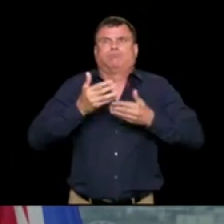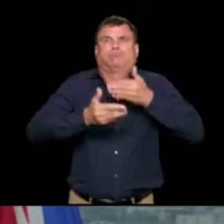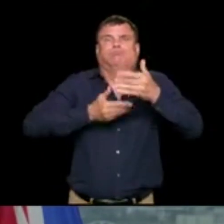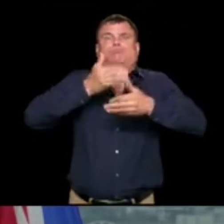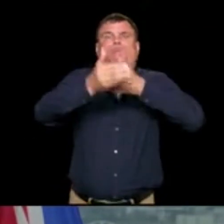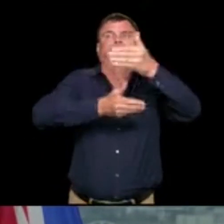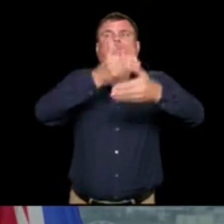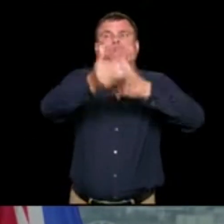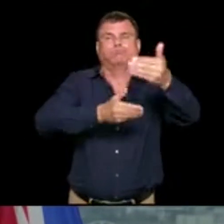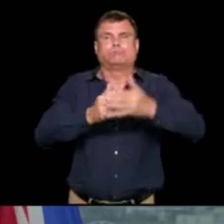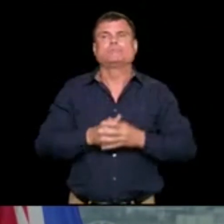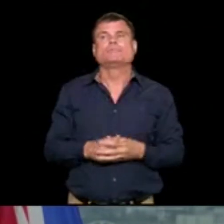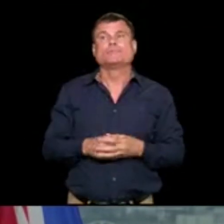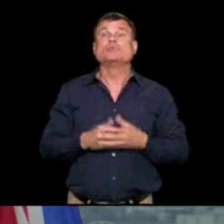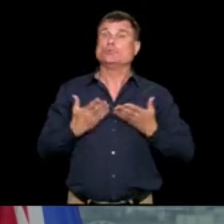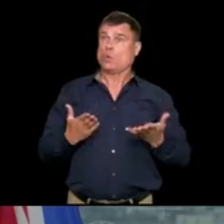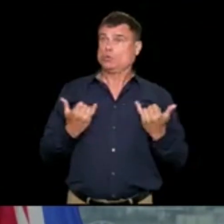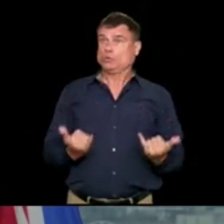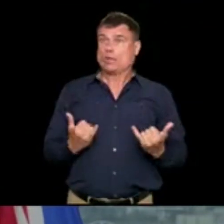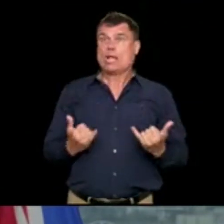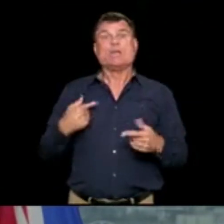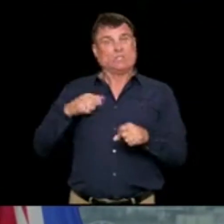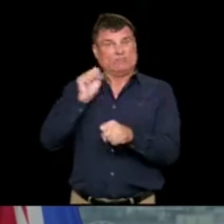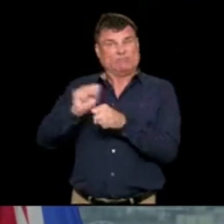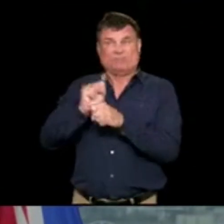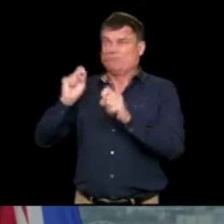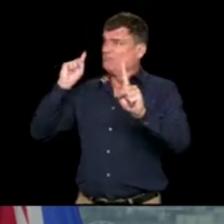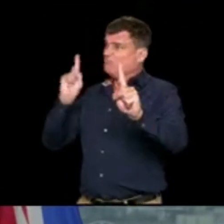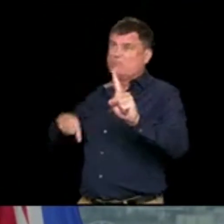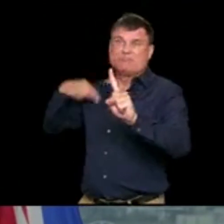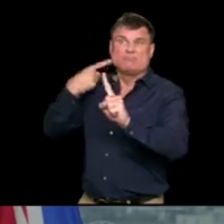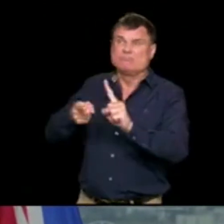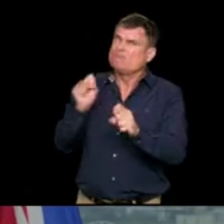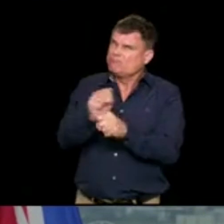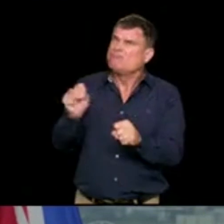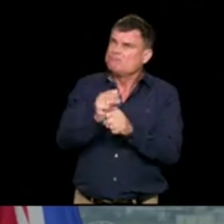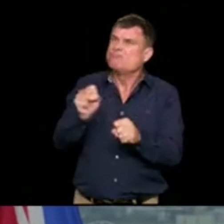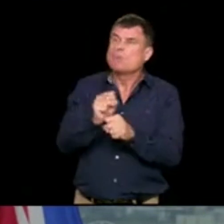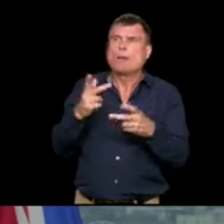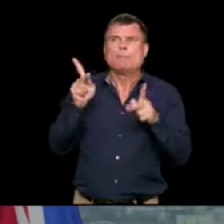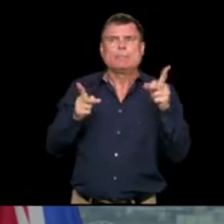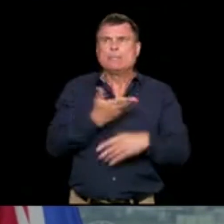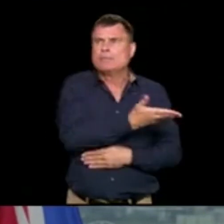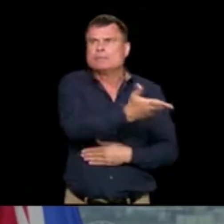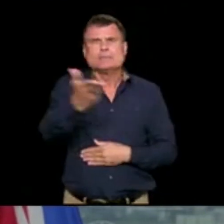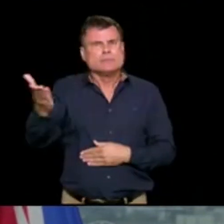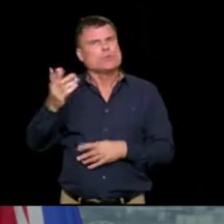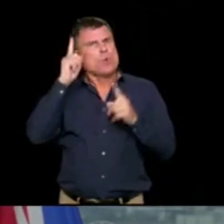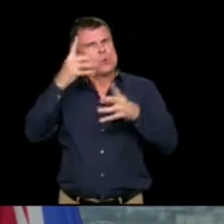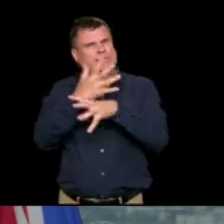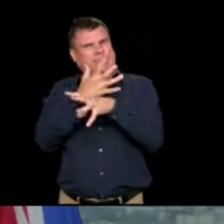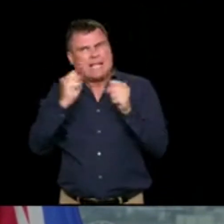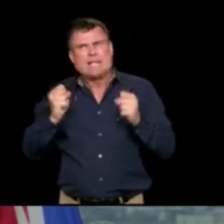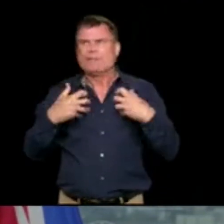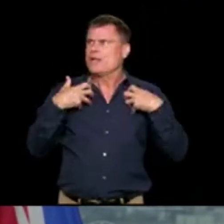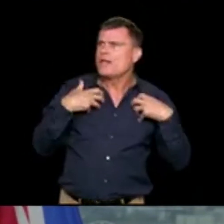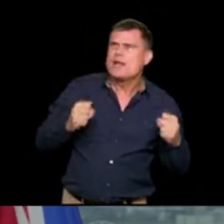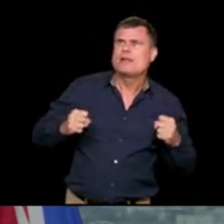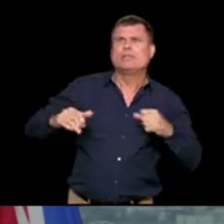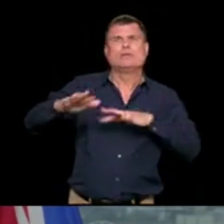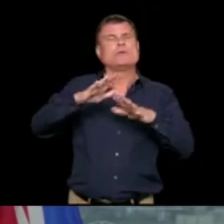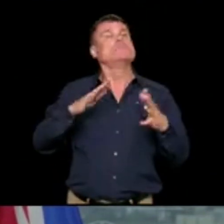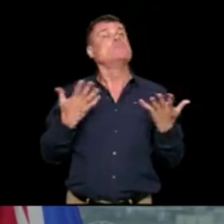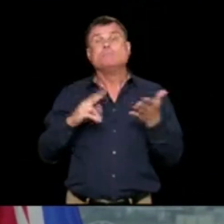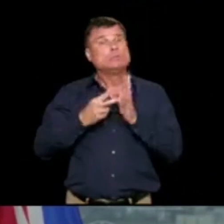economy. Together, we are working hard to keep Canadians safe and healthy while building a stronger, more resilient Canada